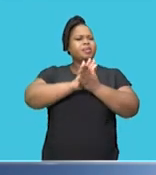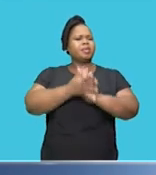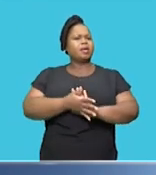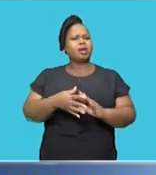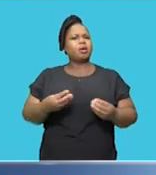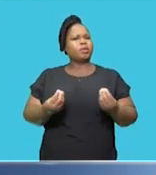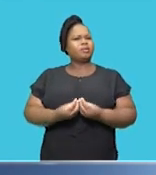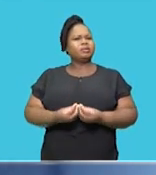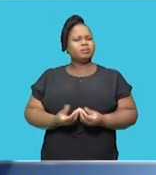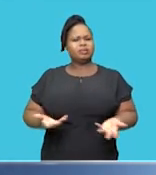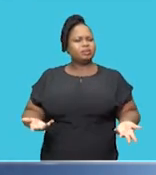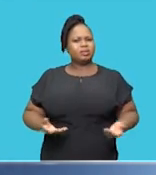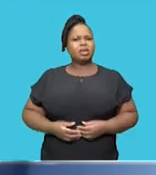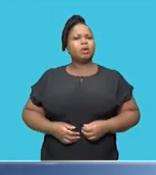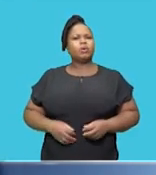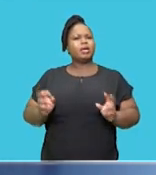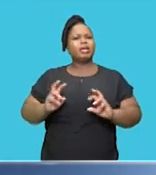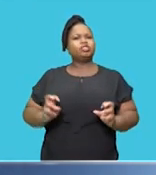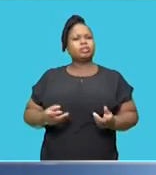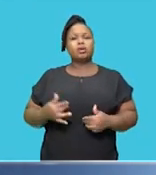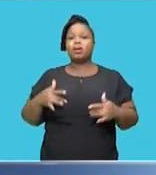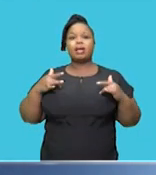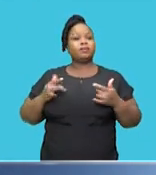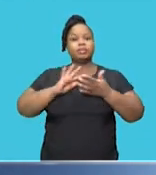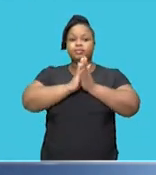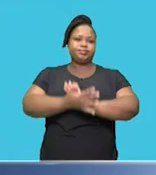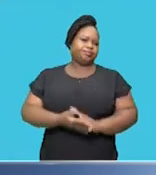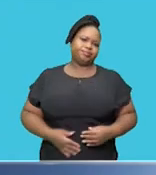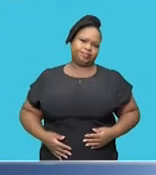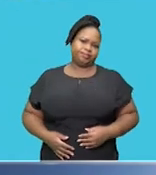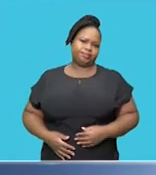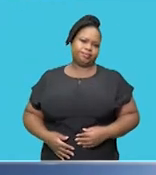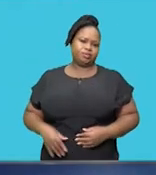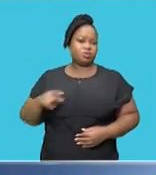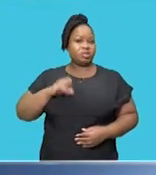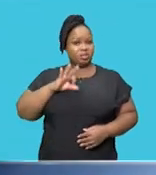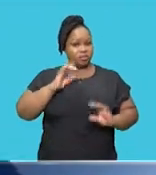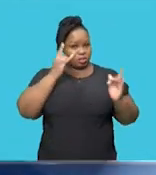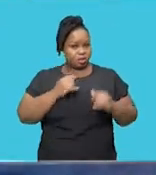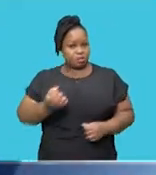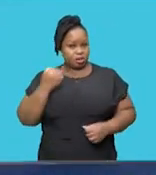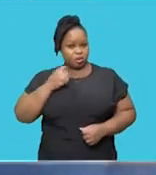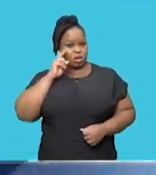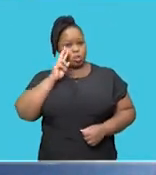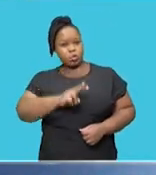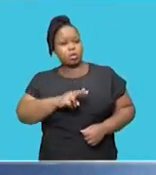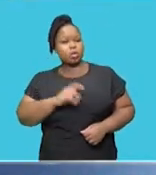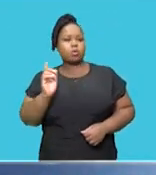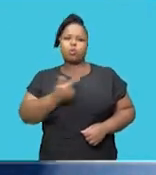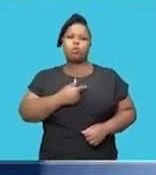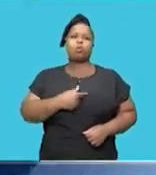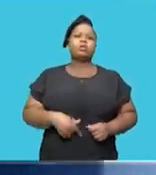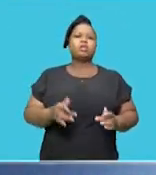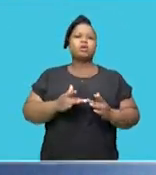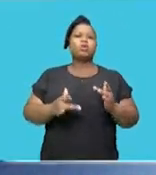appliances. It buggers up our lives. If City Power can look at all the temporary connections